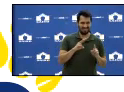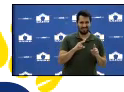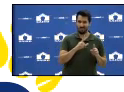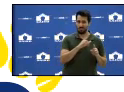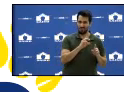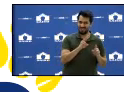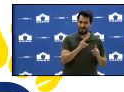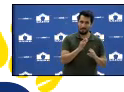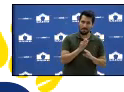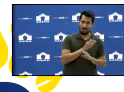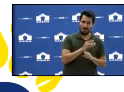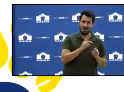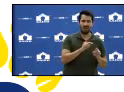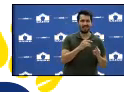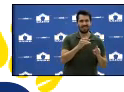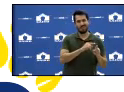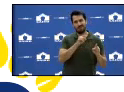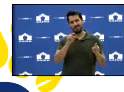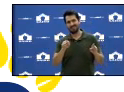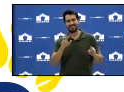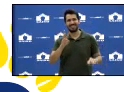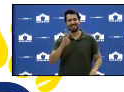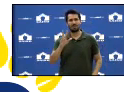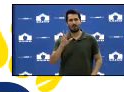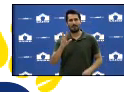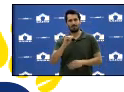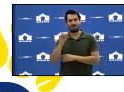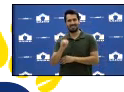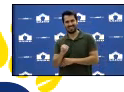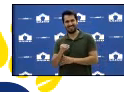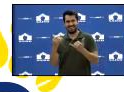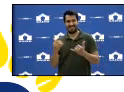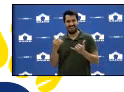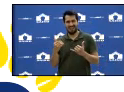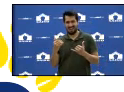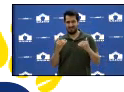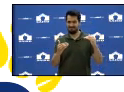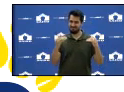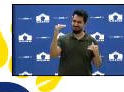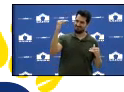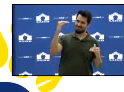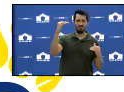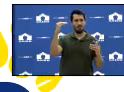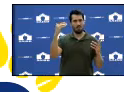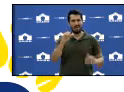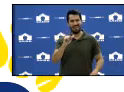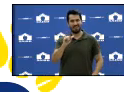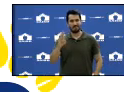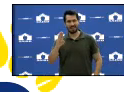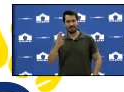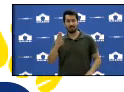from 27 to 63% of our students rated A and B.